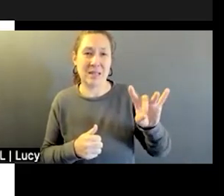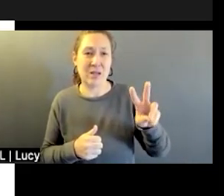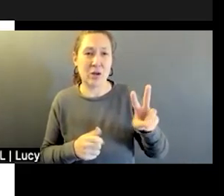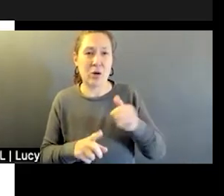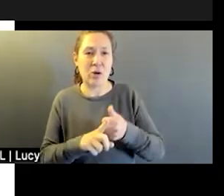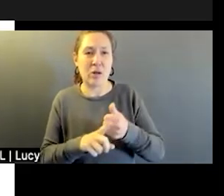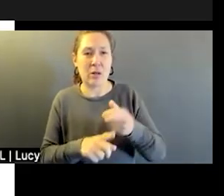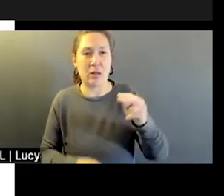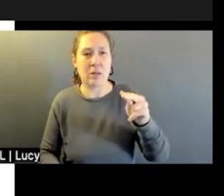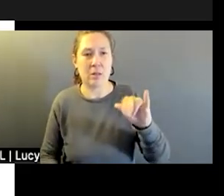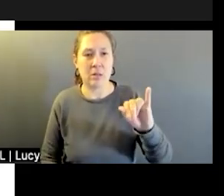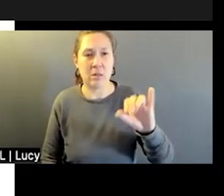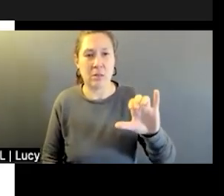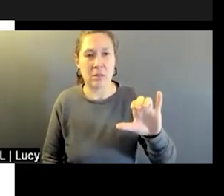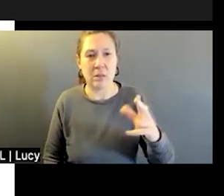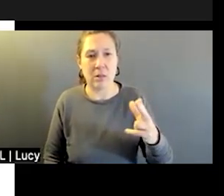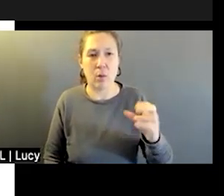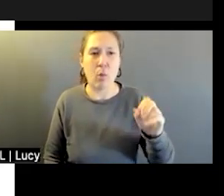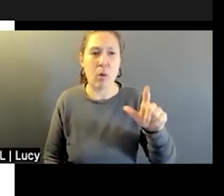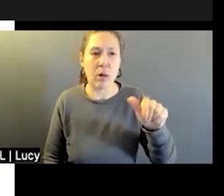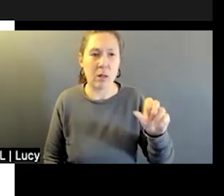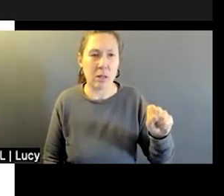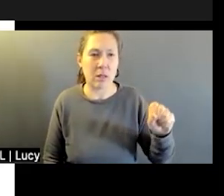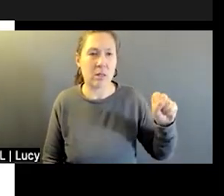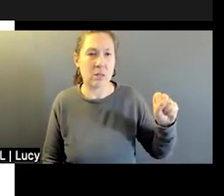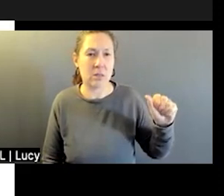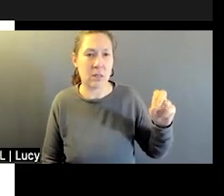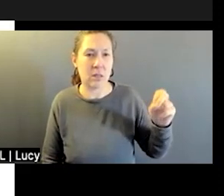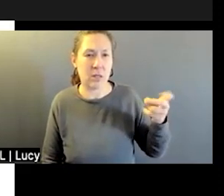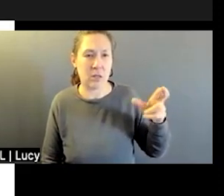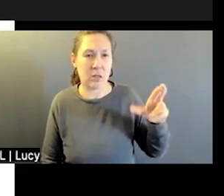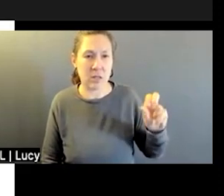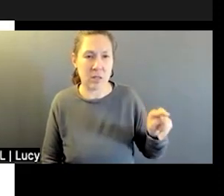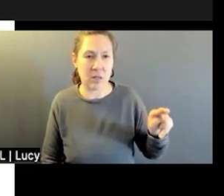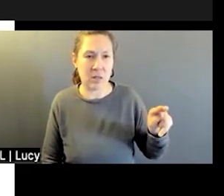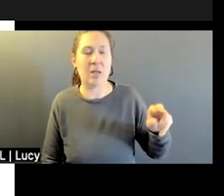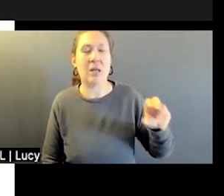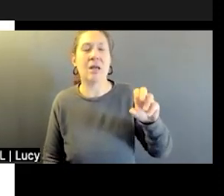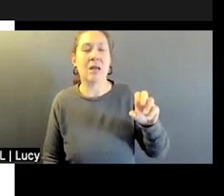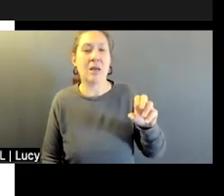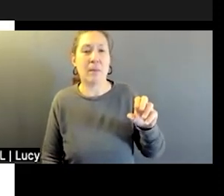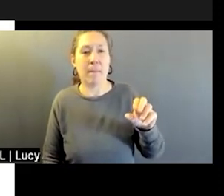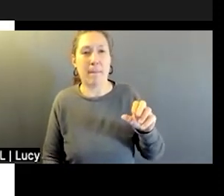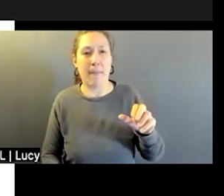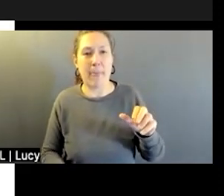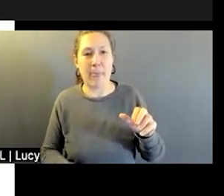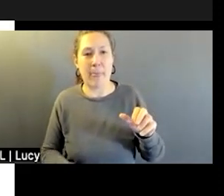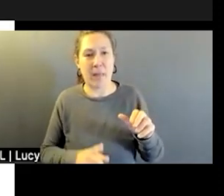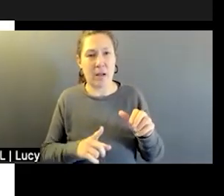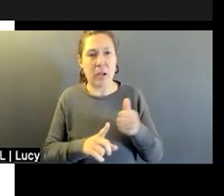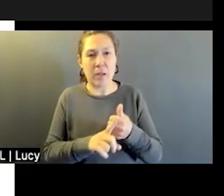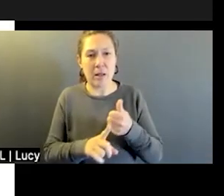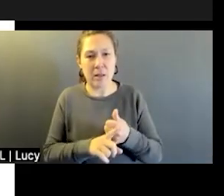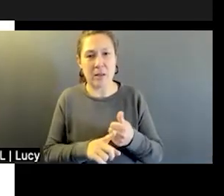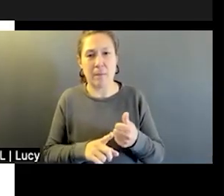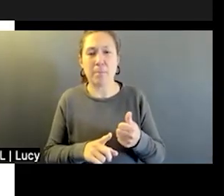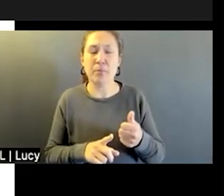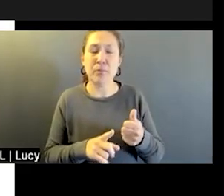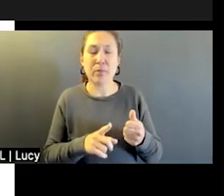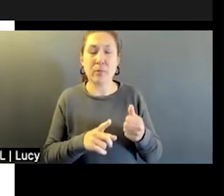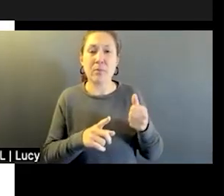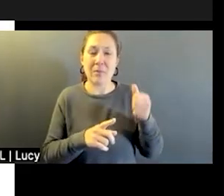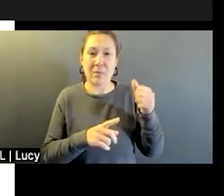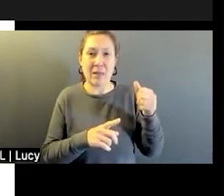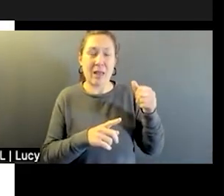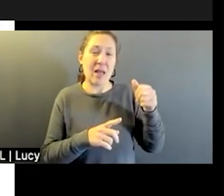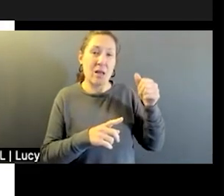Briggs, a tailor, and of John Saunderson, an exciseman, mainly actually a local tax collector for the British